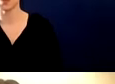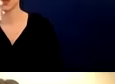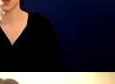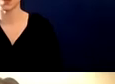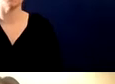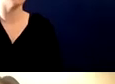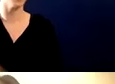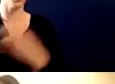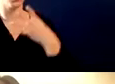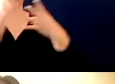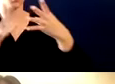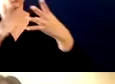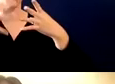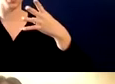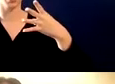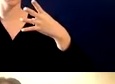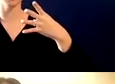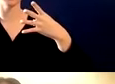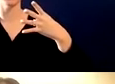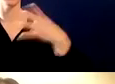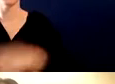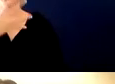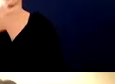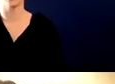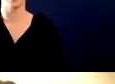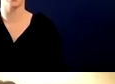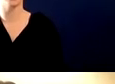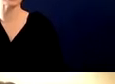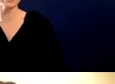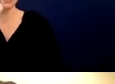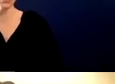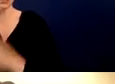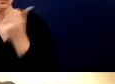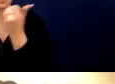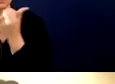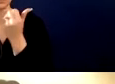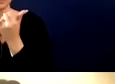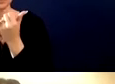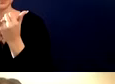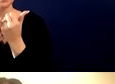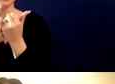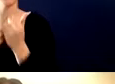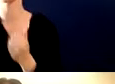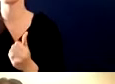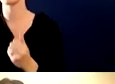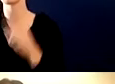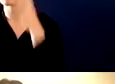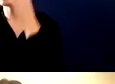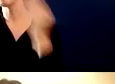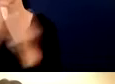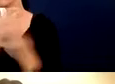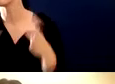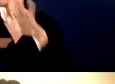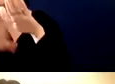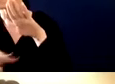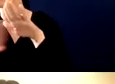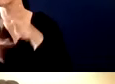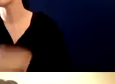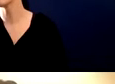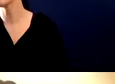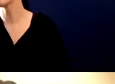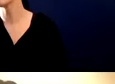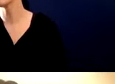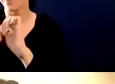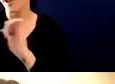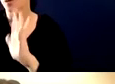and Amplification. As Sean Renee said, I'll be sharing some basic information about how to read that graph on